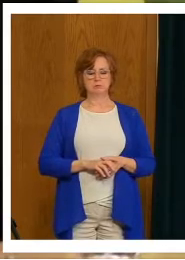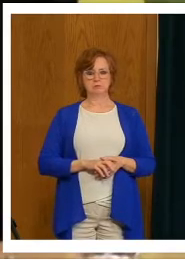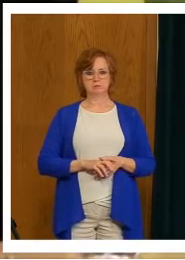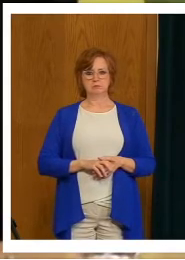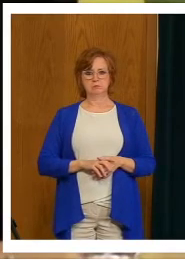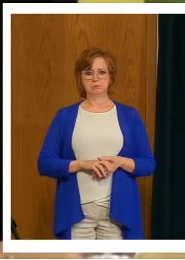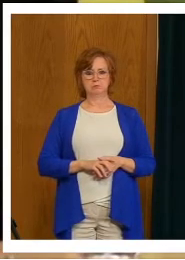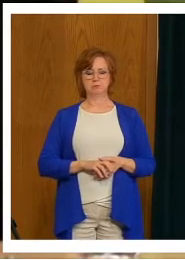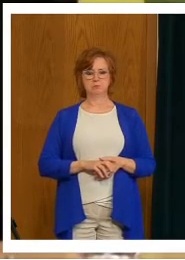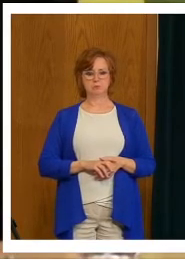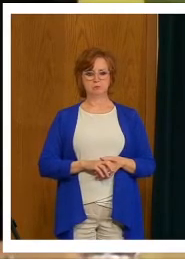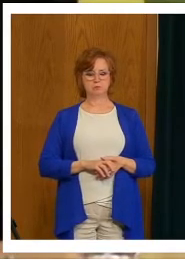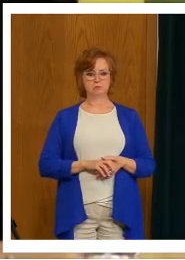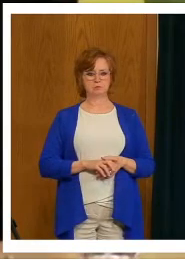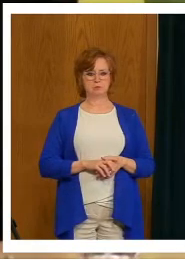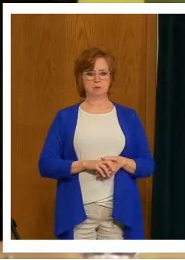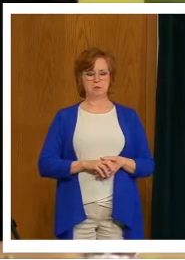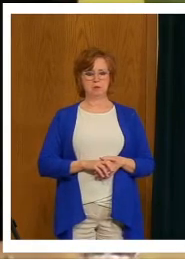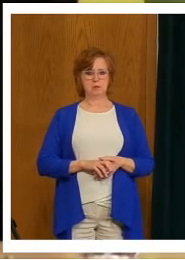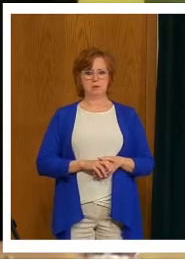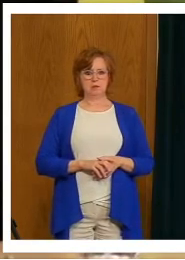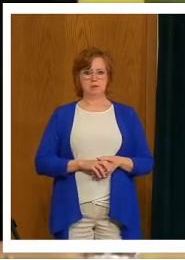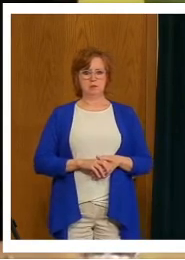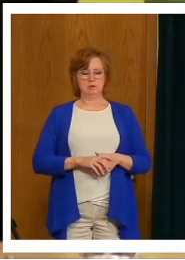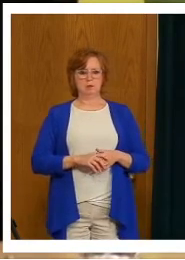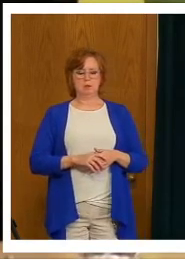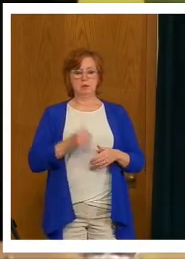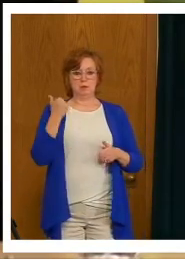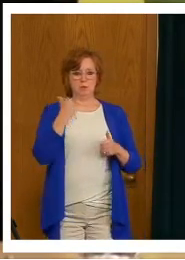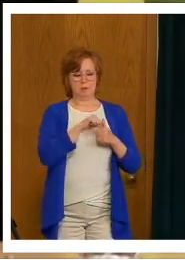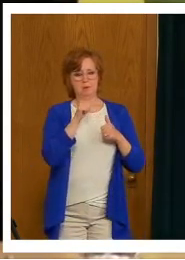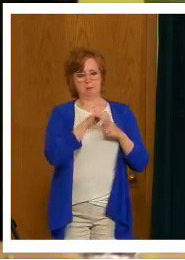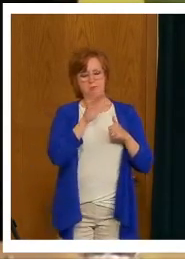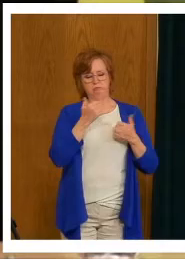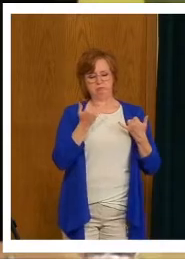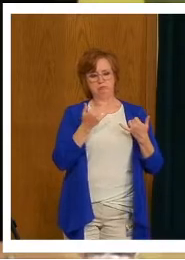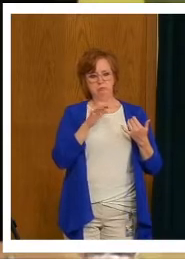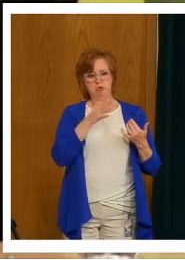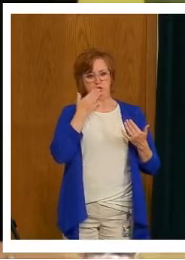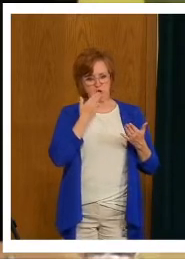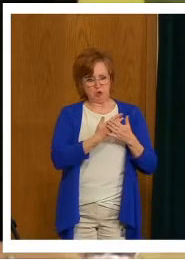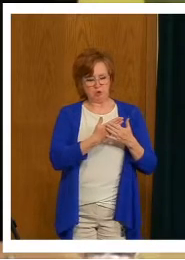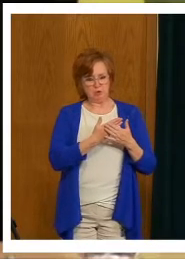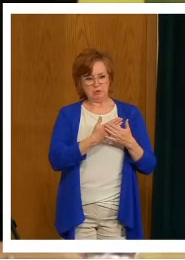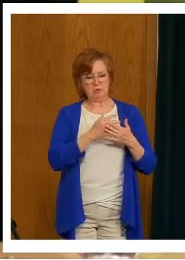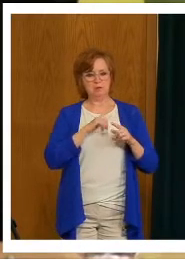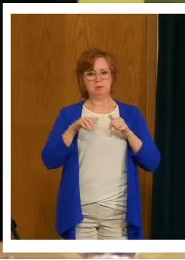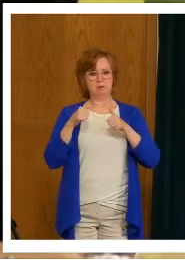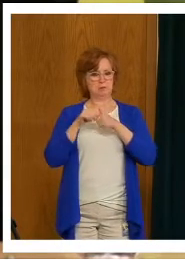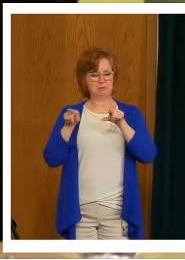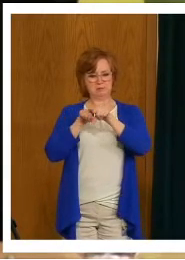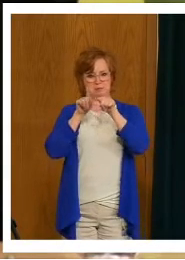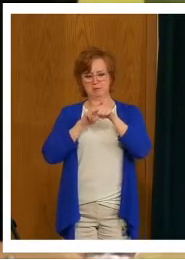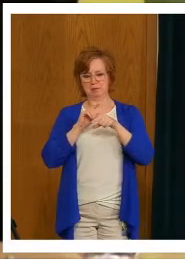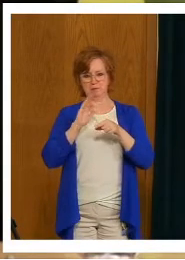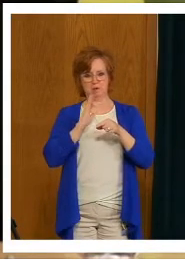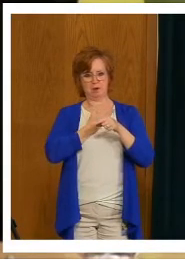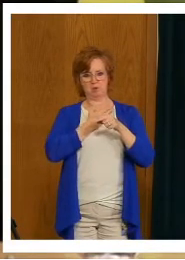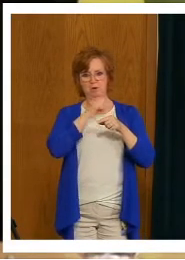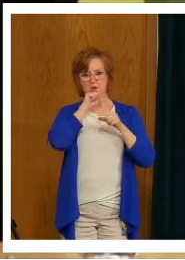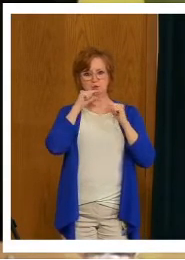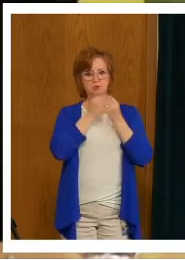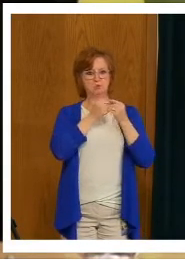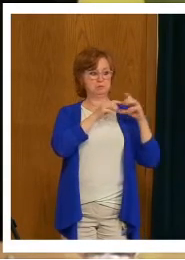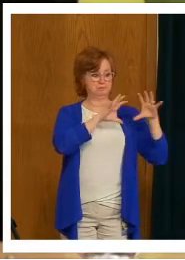However, in saying that, we are running down through the age groups in Saskatchewan as well. So many of those folks also not today are